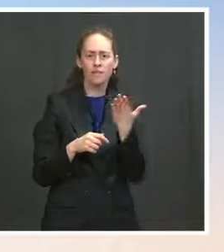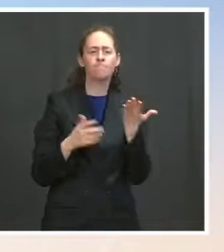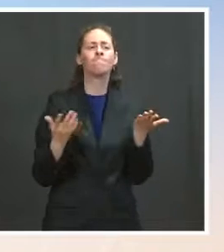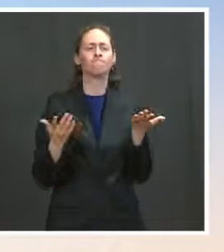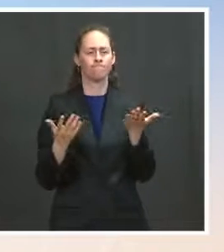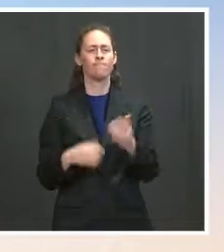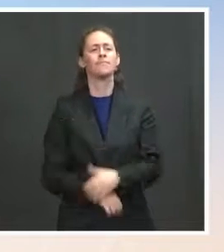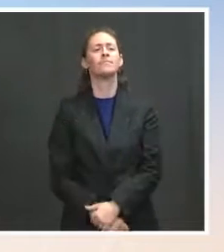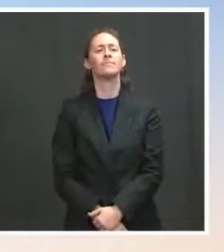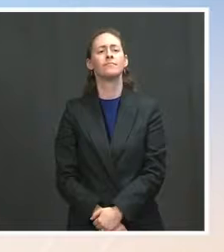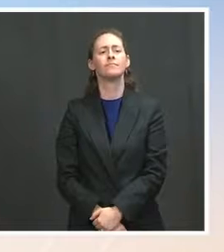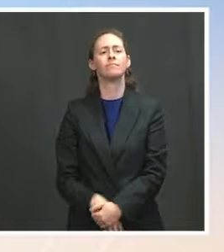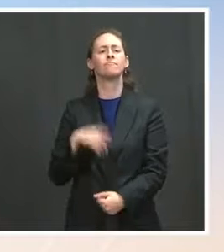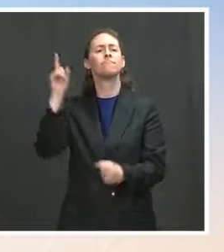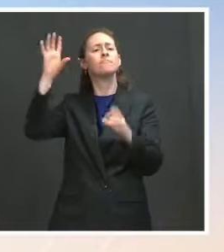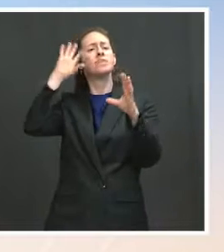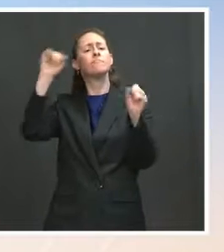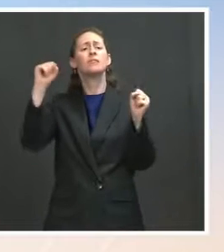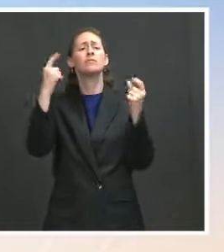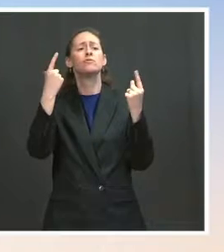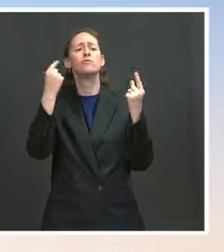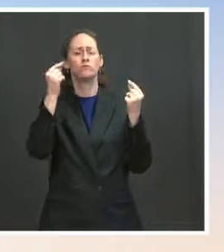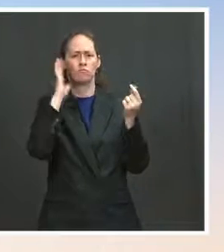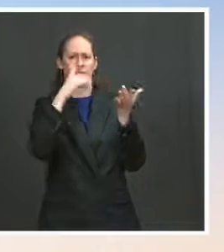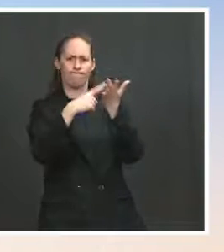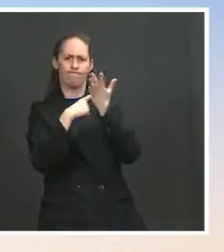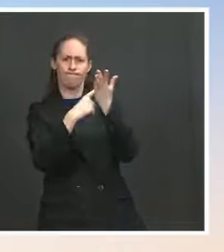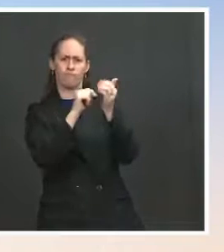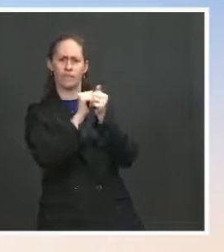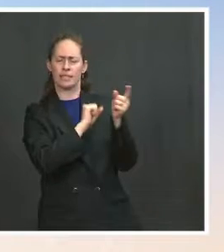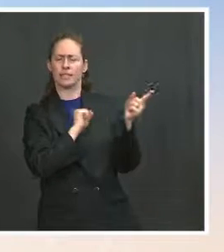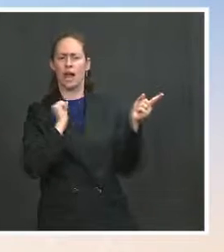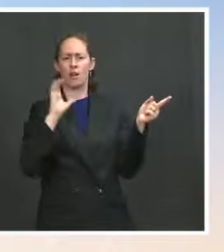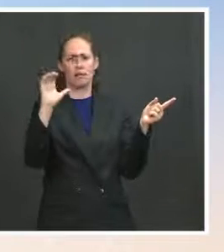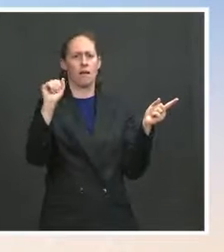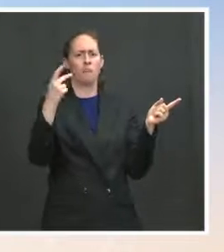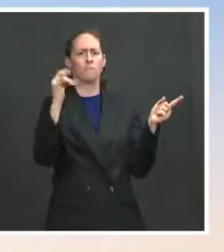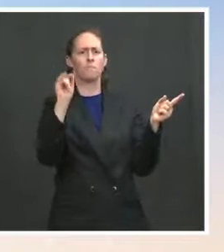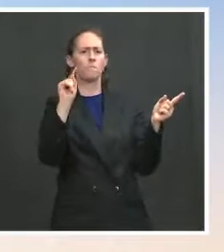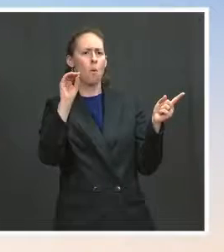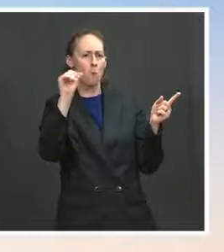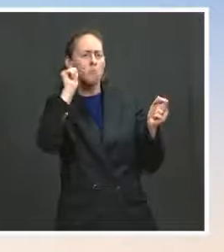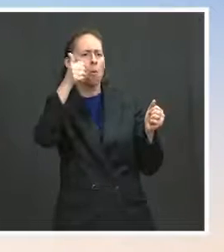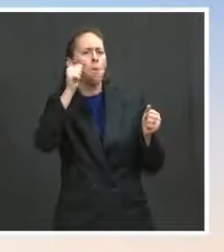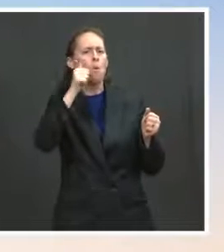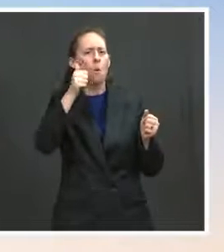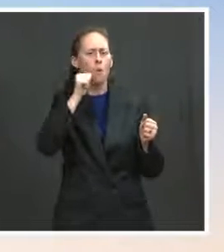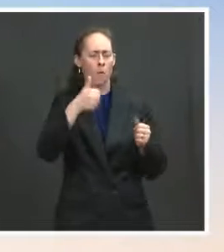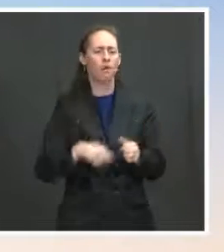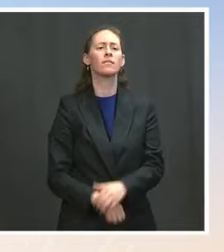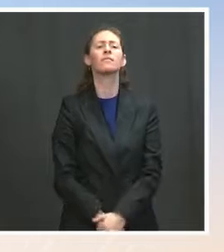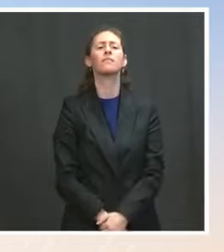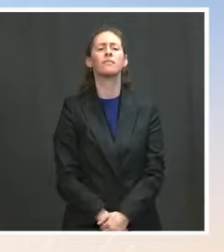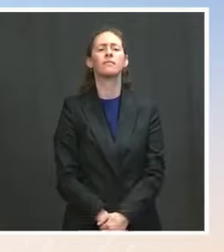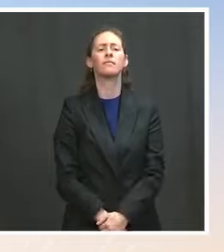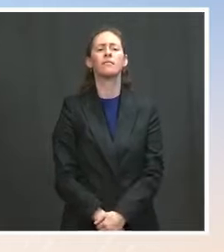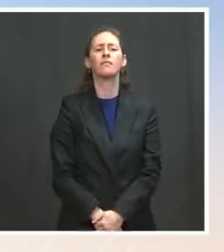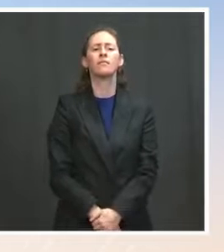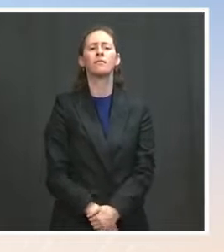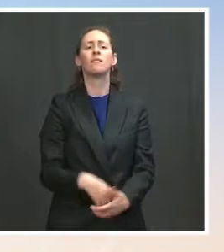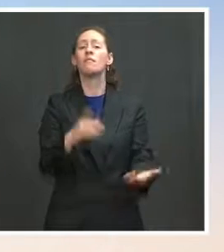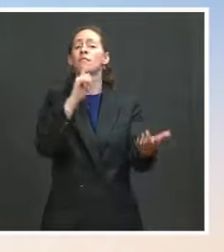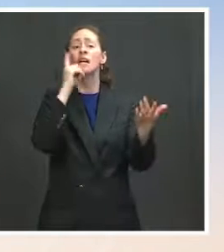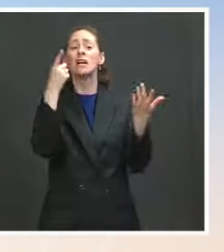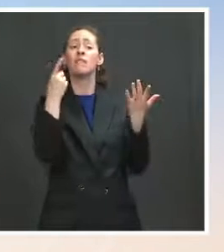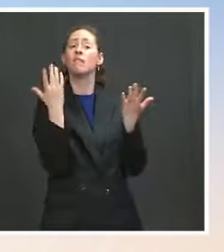Capito tomorrow. He's very much looking forward to that. I will tell you for clarity that what he put forward would have been new spending on top of a baseline of